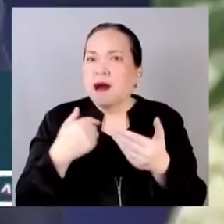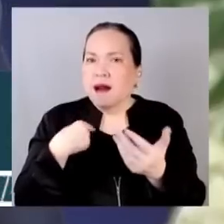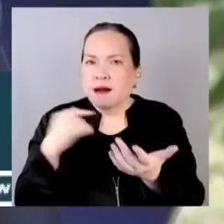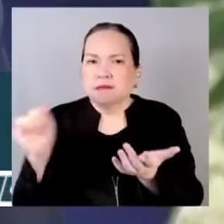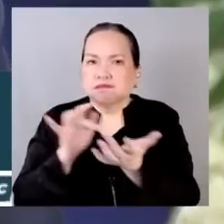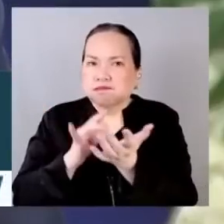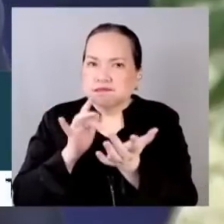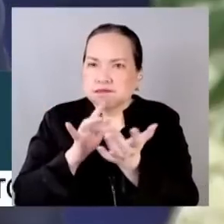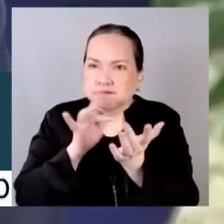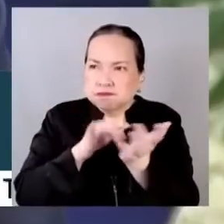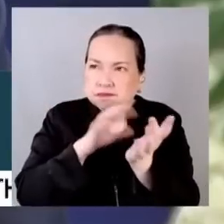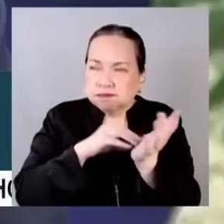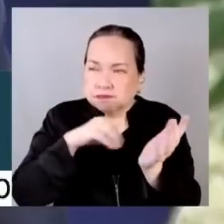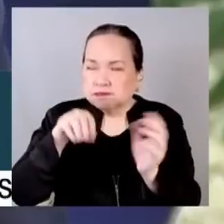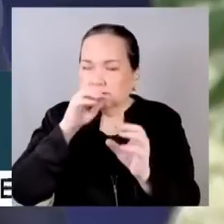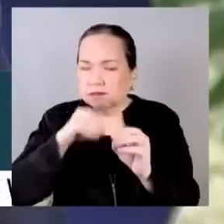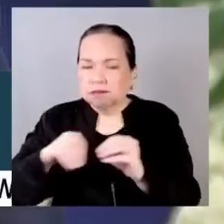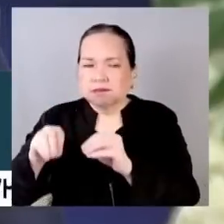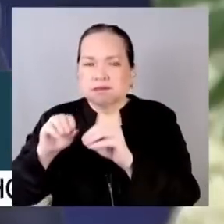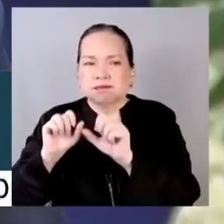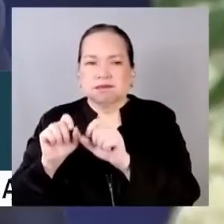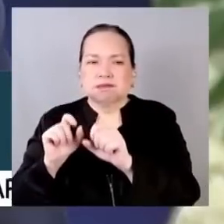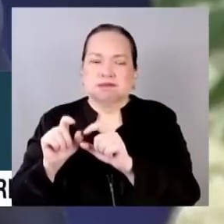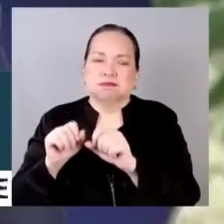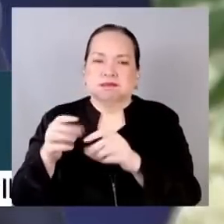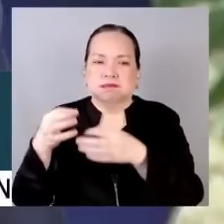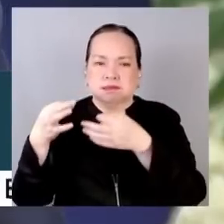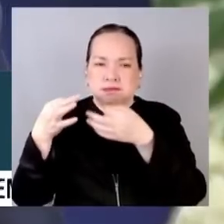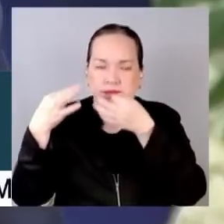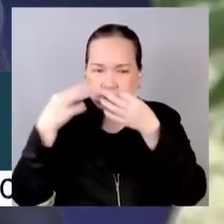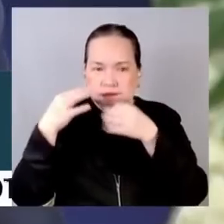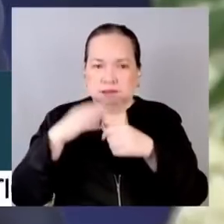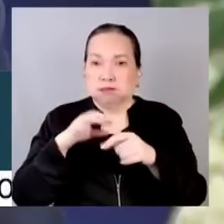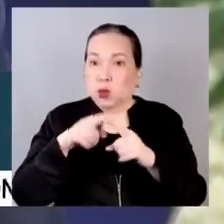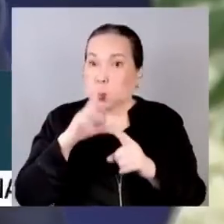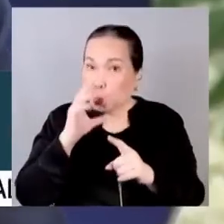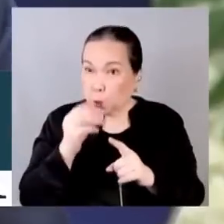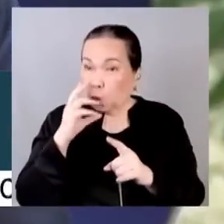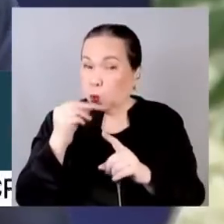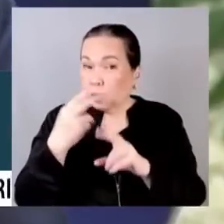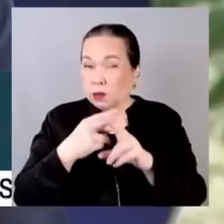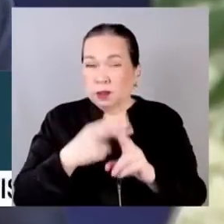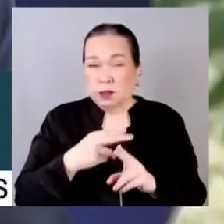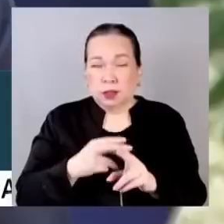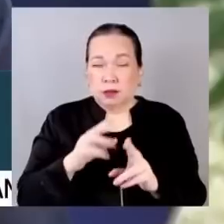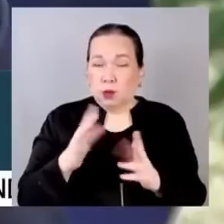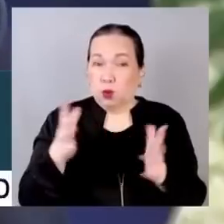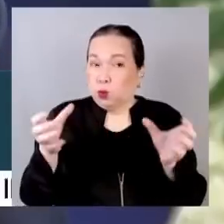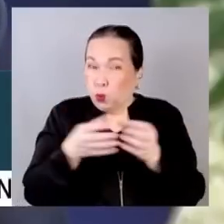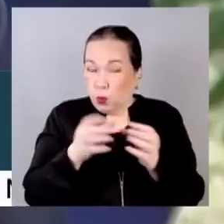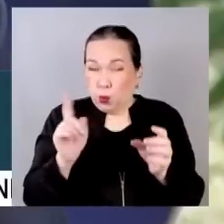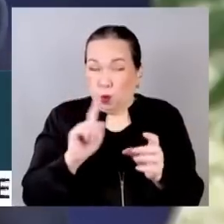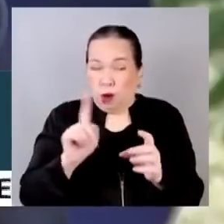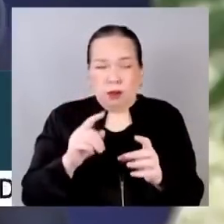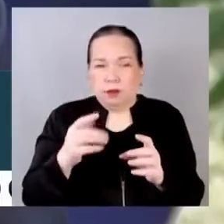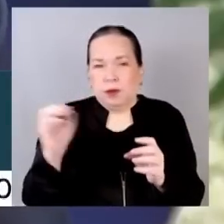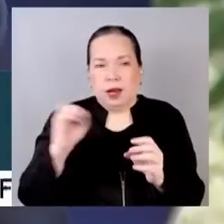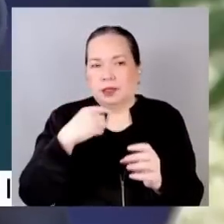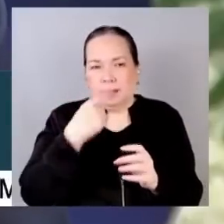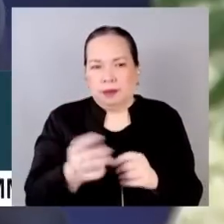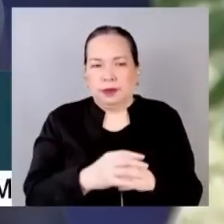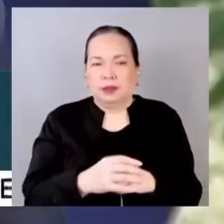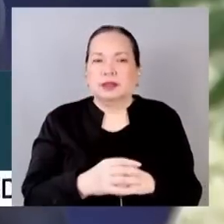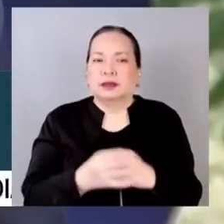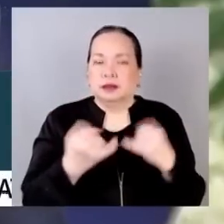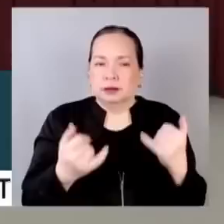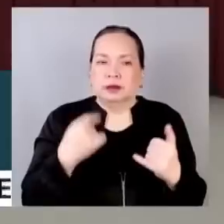police officers, but he did not mention who these police officers are and what group they belong to. We are also now looking forward